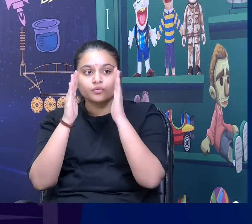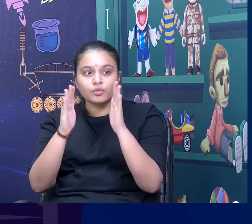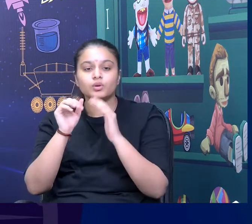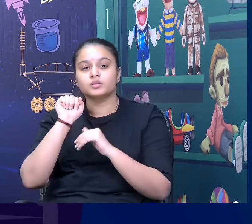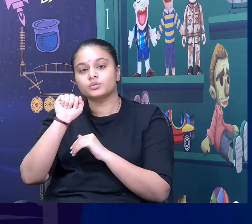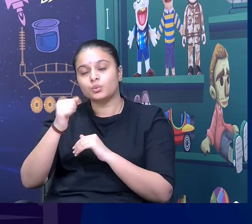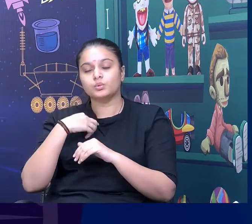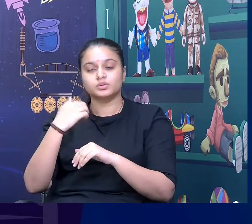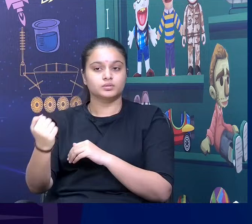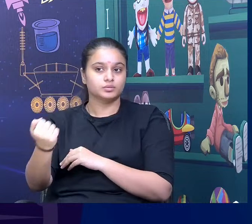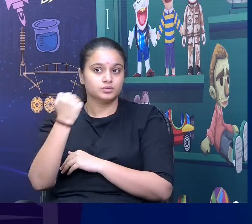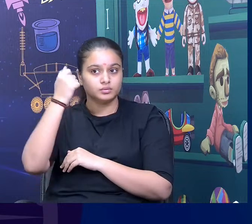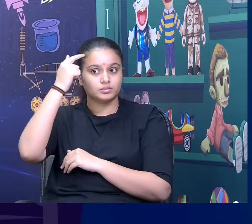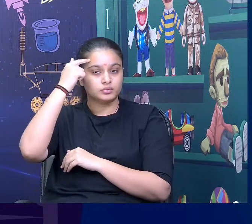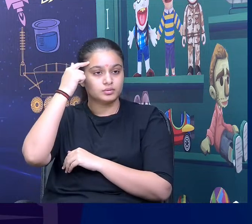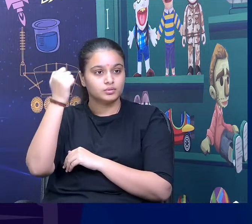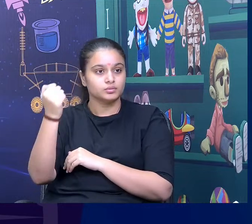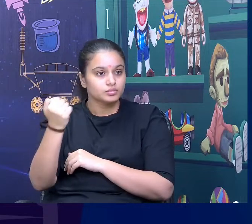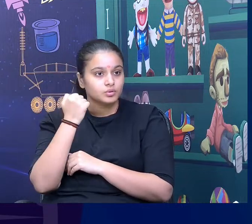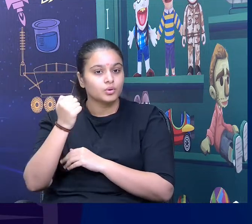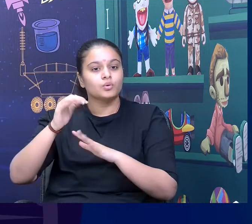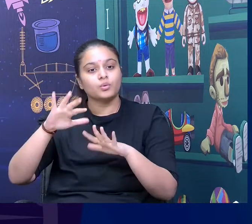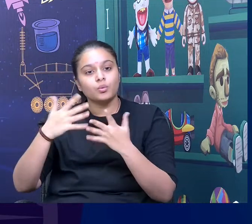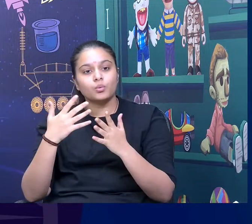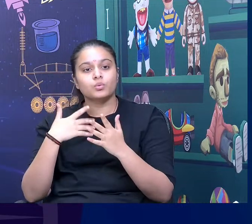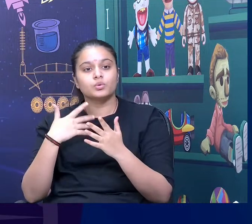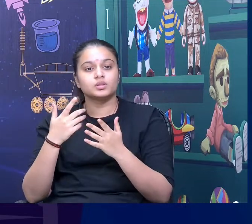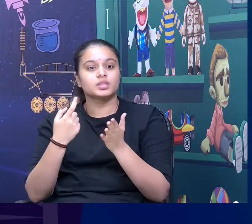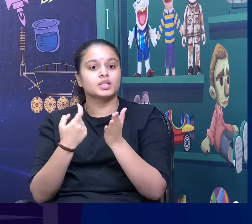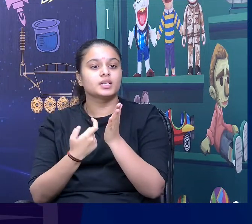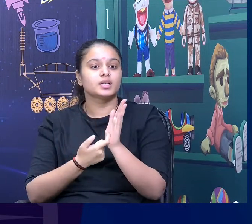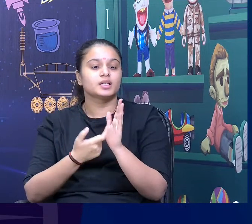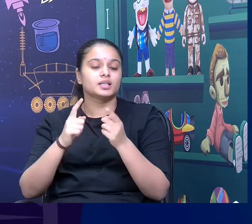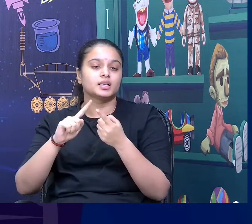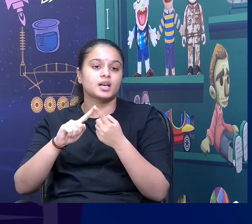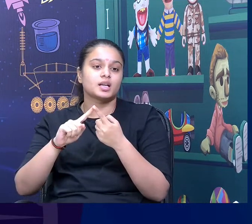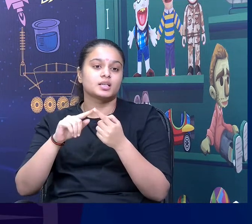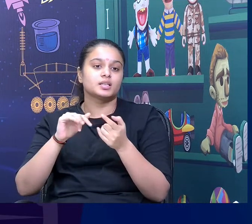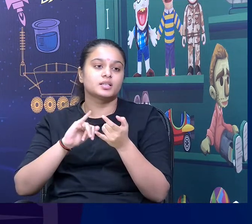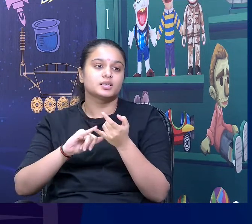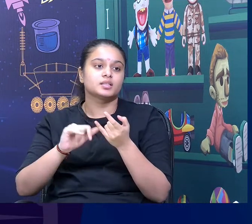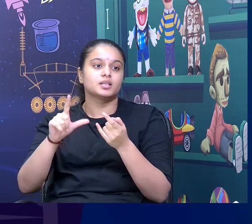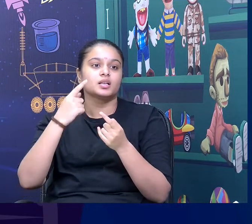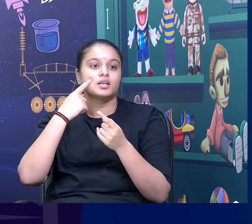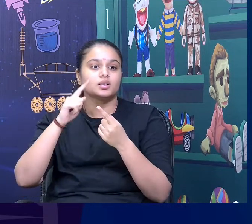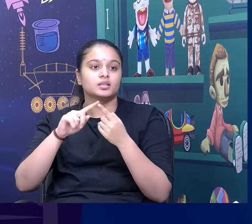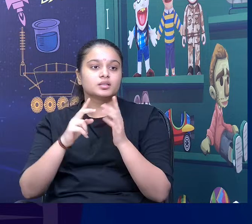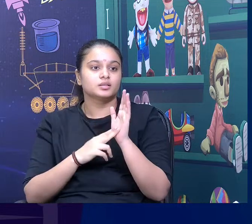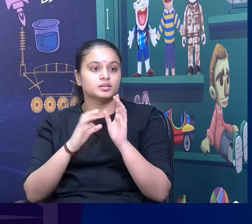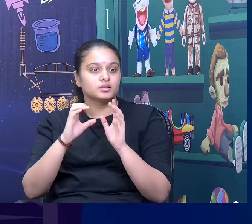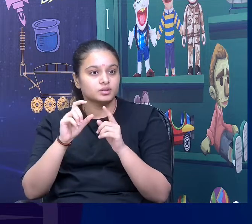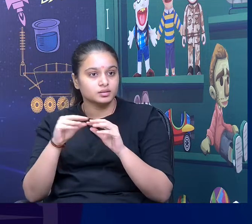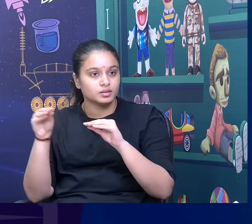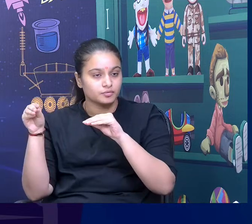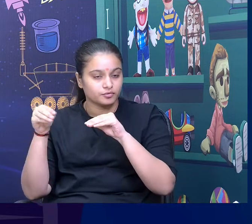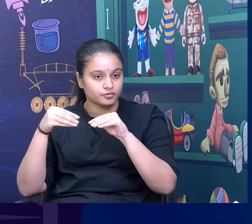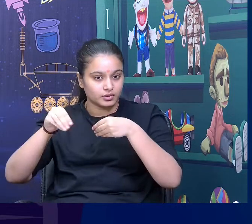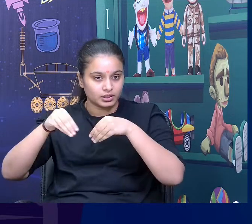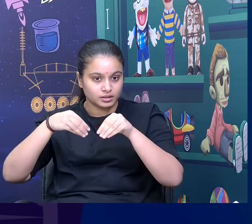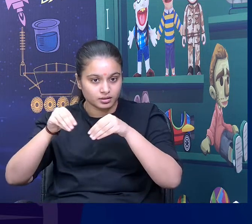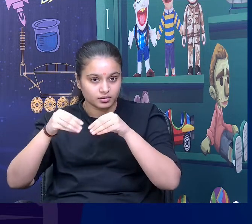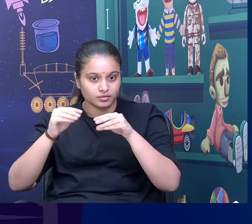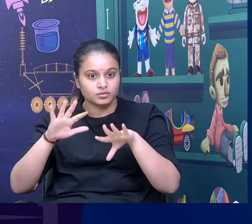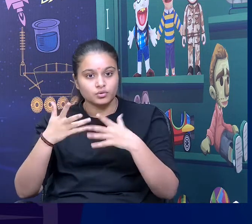willpower and helps you focus on resilience. Now, what is resilience? What do you think resilience is? Flexibility,